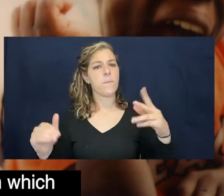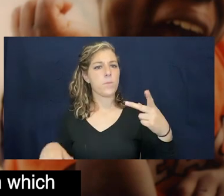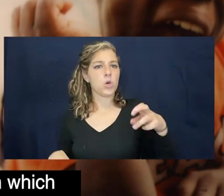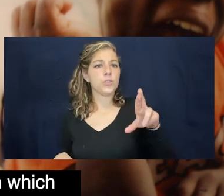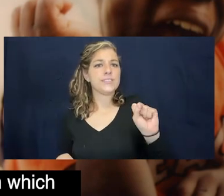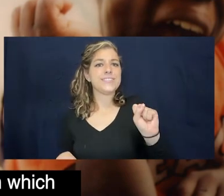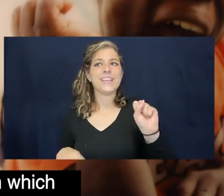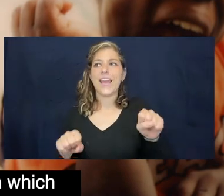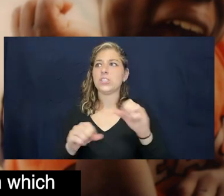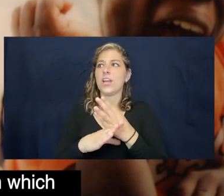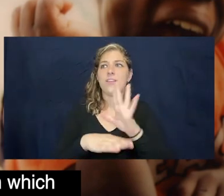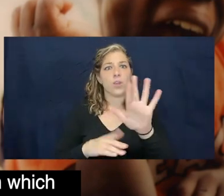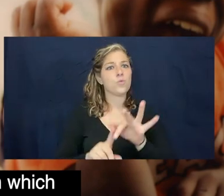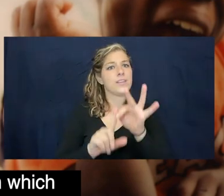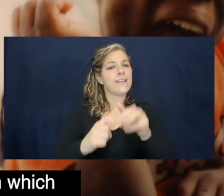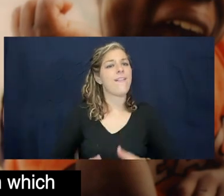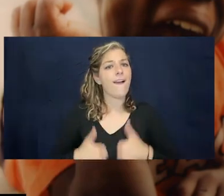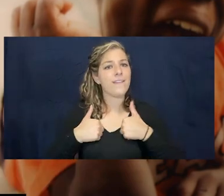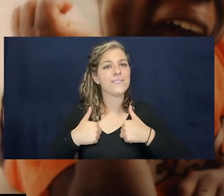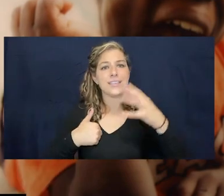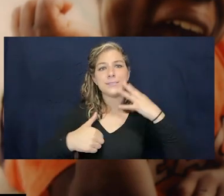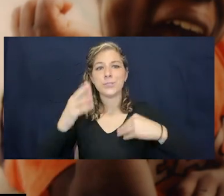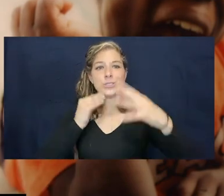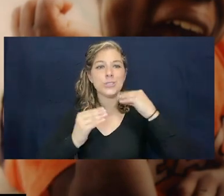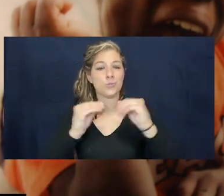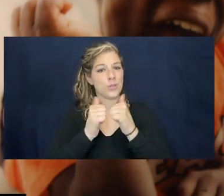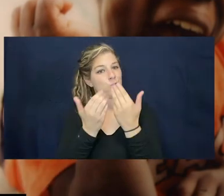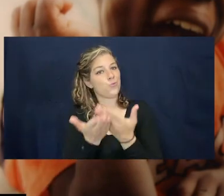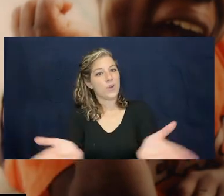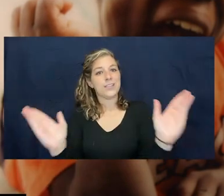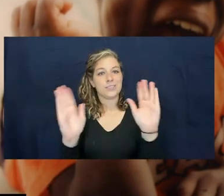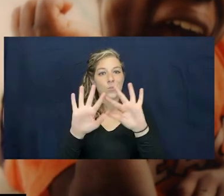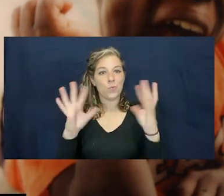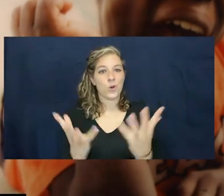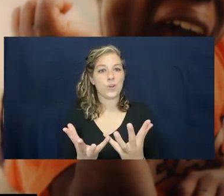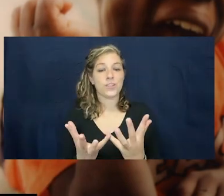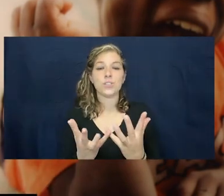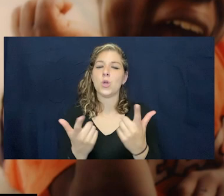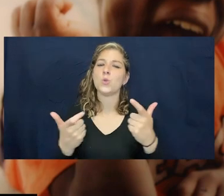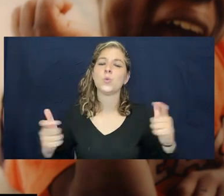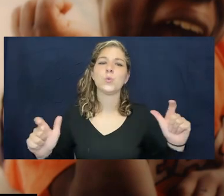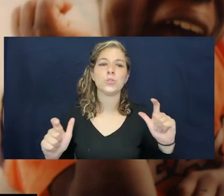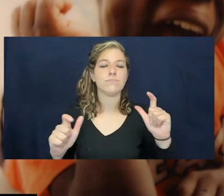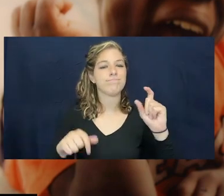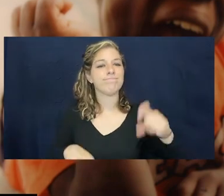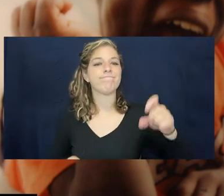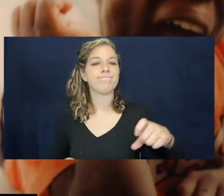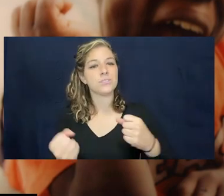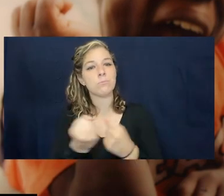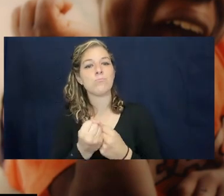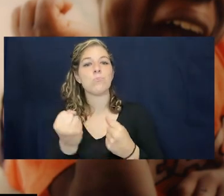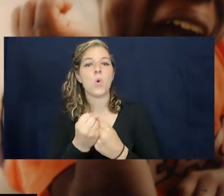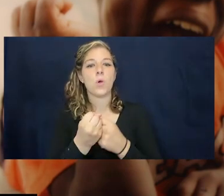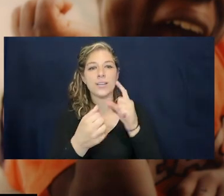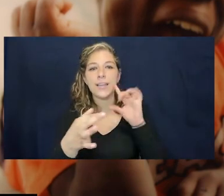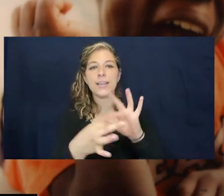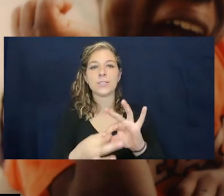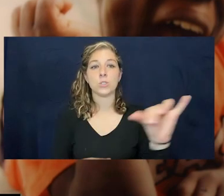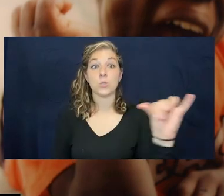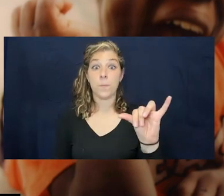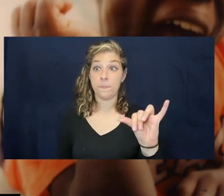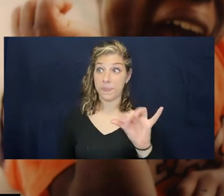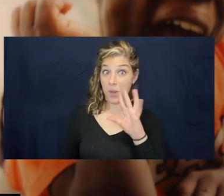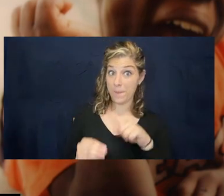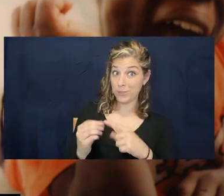PEARLS ambassadors can share their unique lives and experiences with the rest of the world. It's a huge means of support and connection.